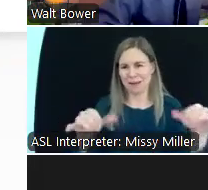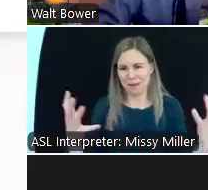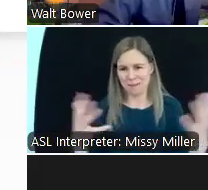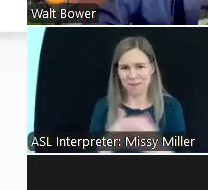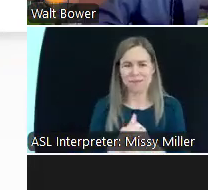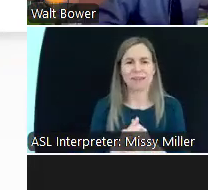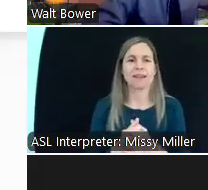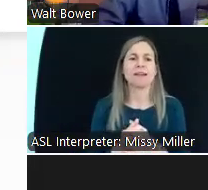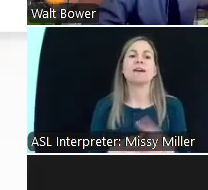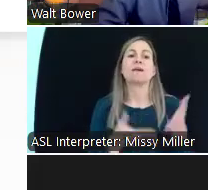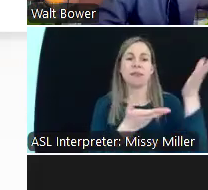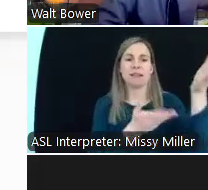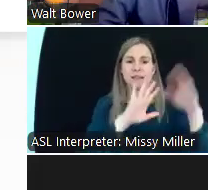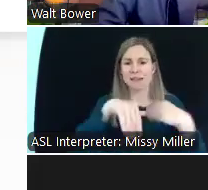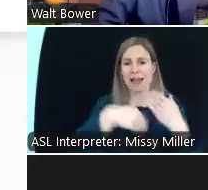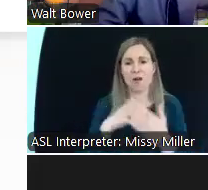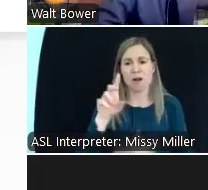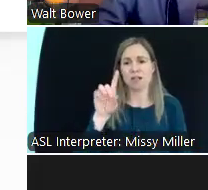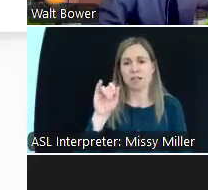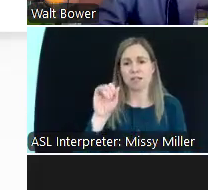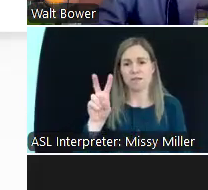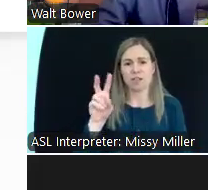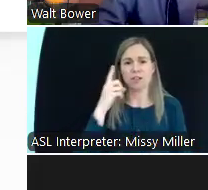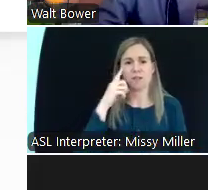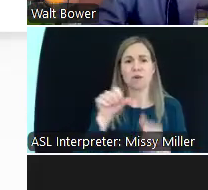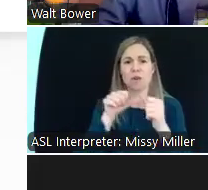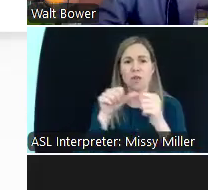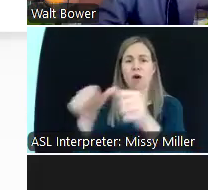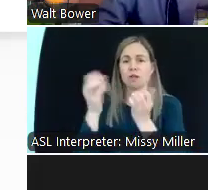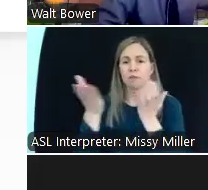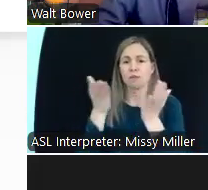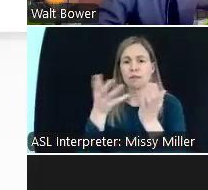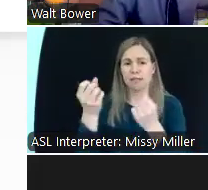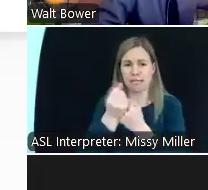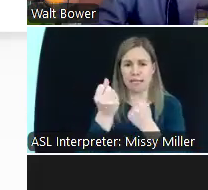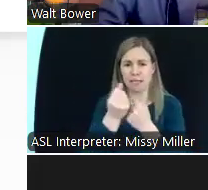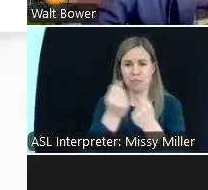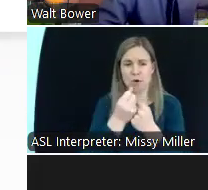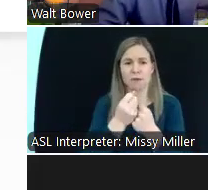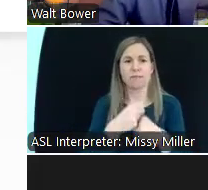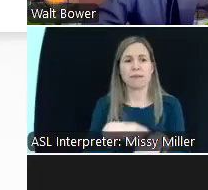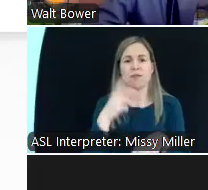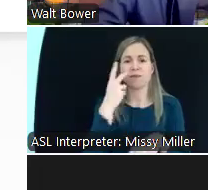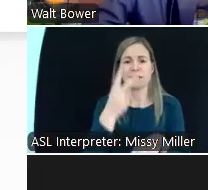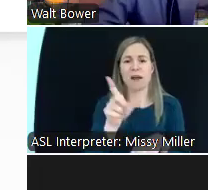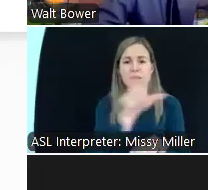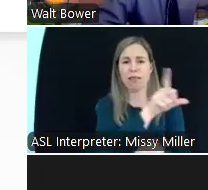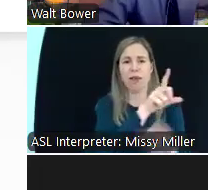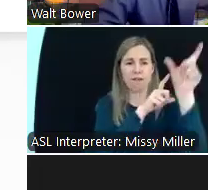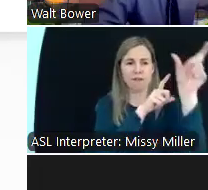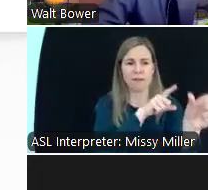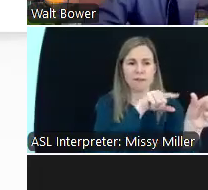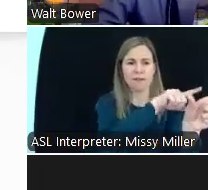is our main division of long-term services and supports page. We right here on the home and